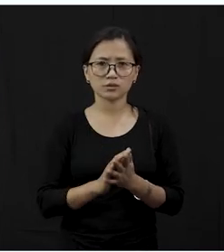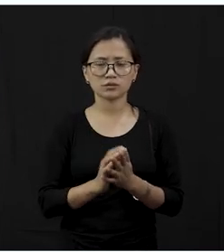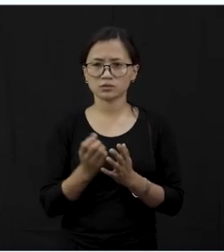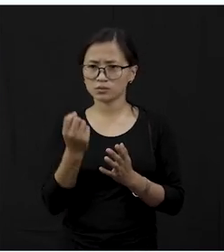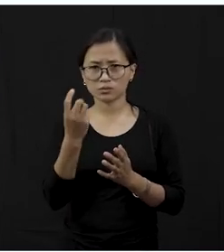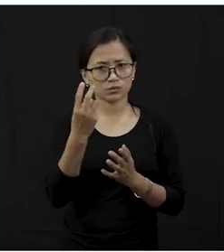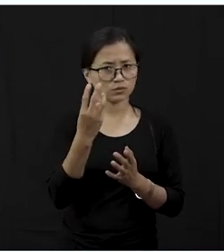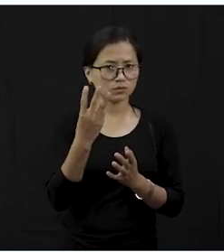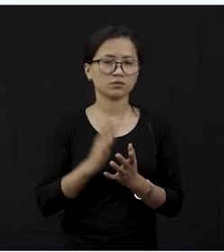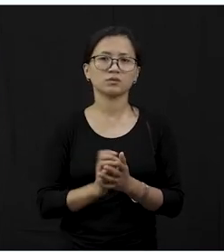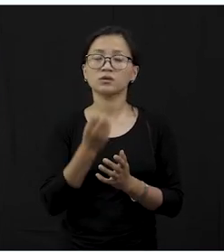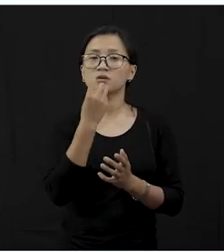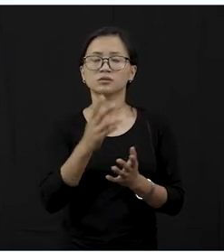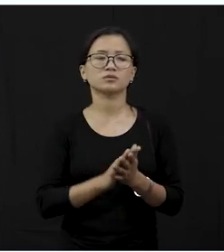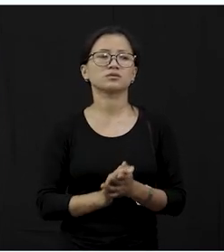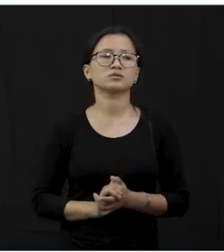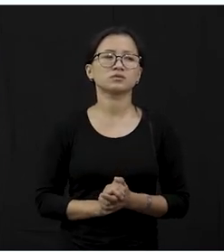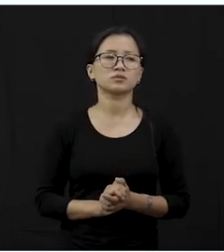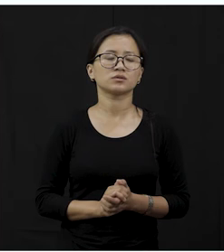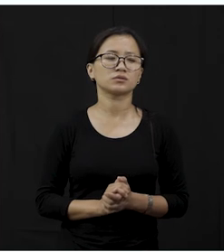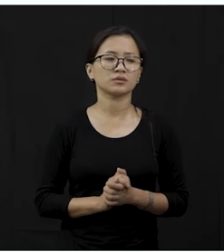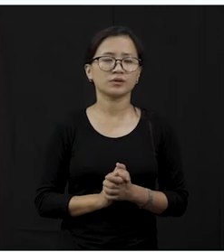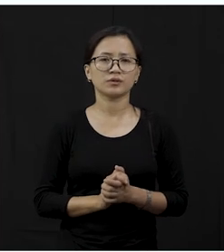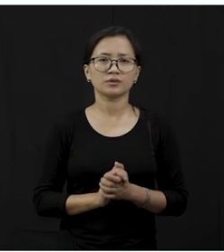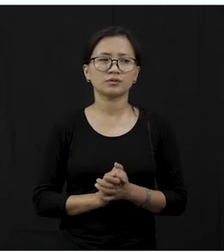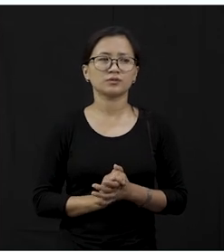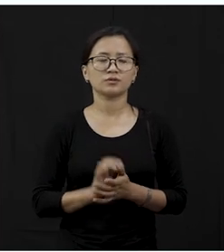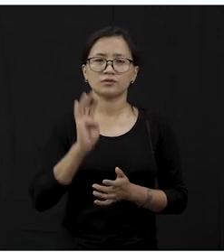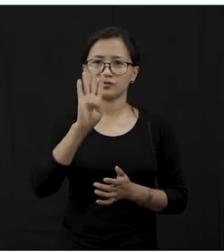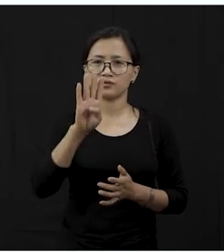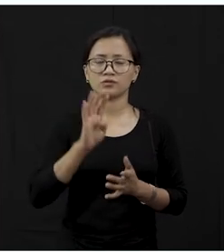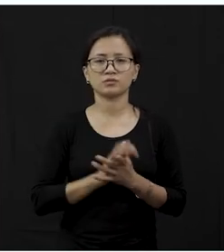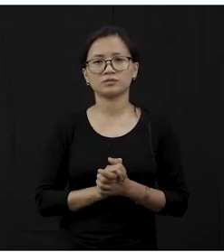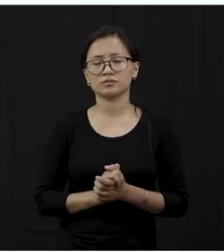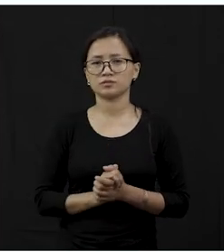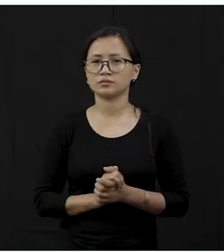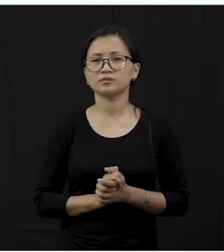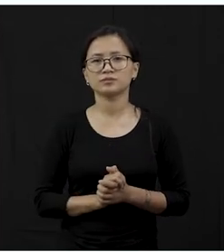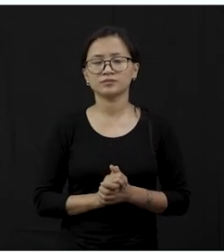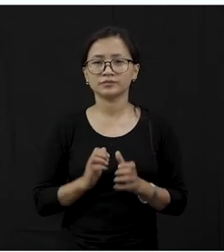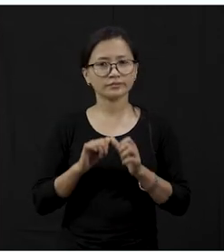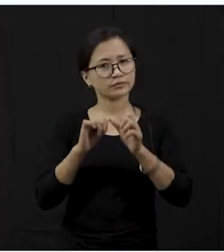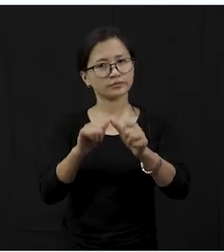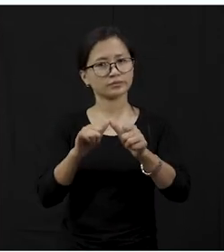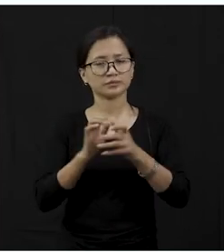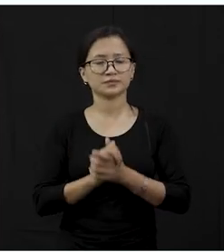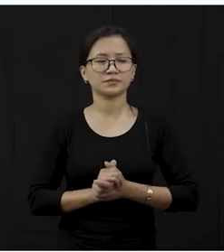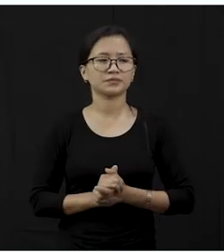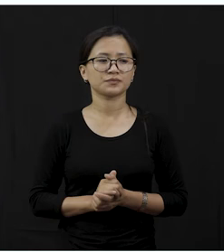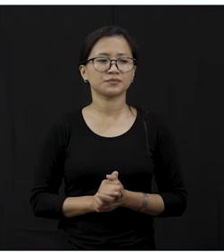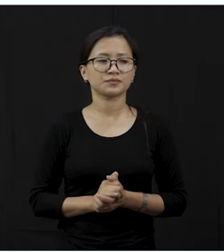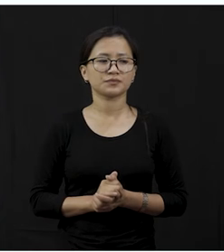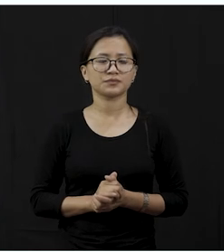tens, hundred, thousands, and 10,000s. So you have 4 10,000s and 7